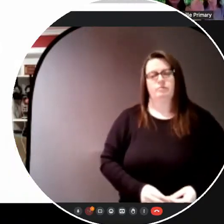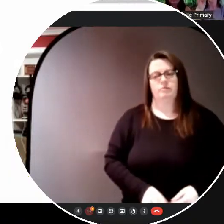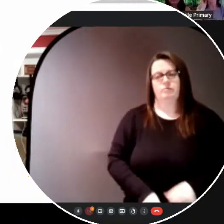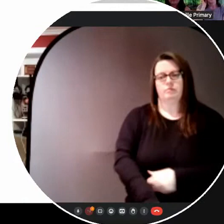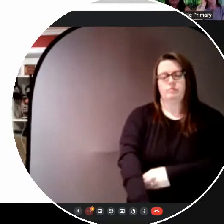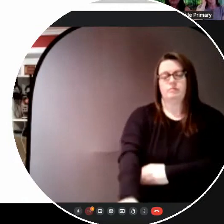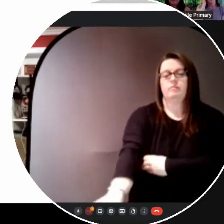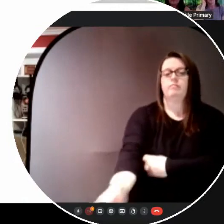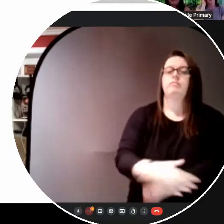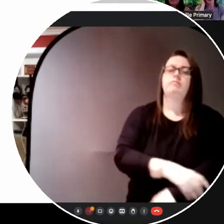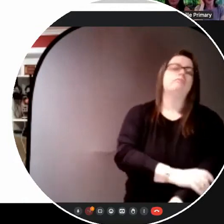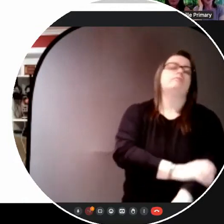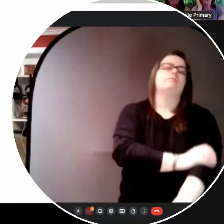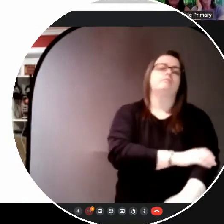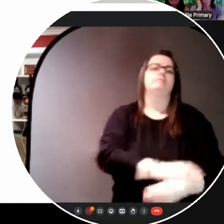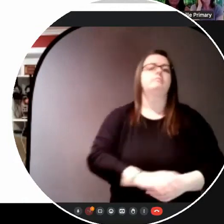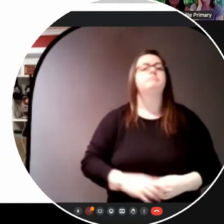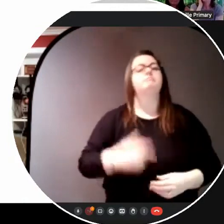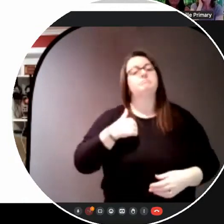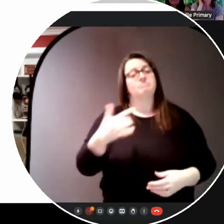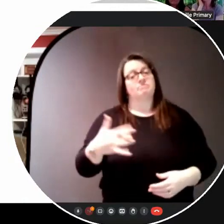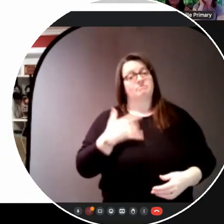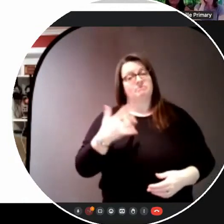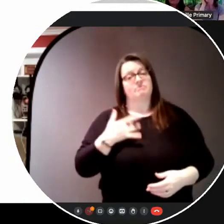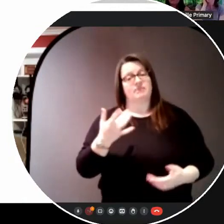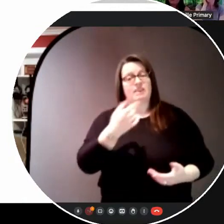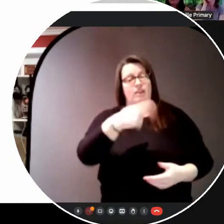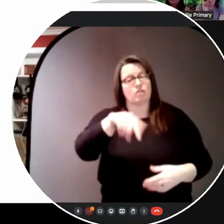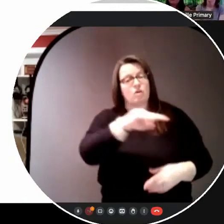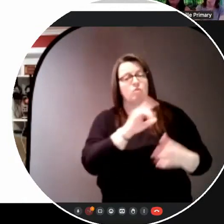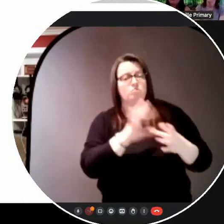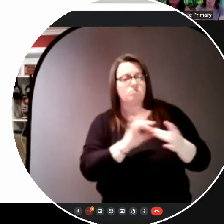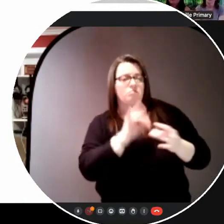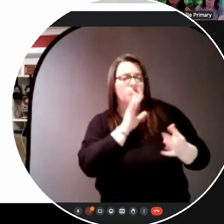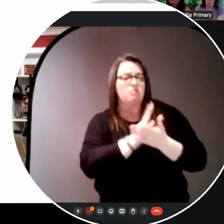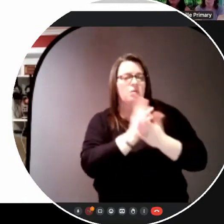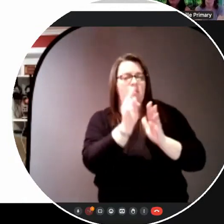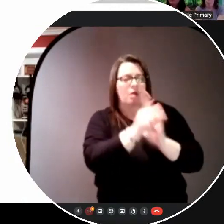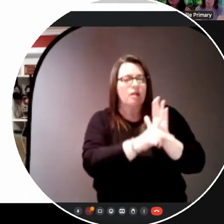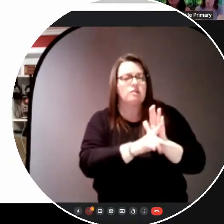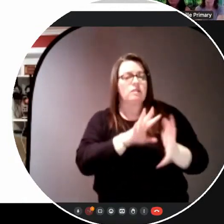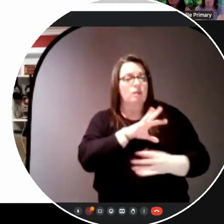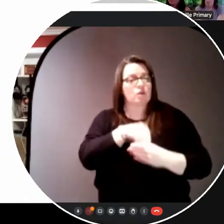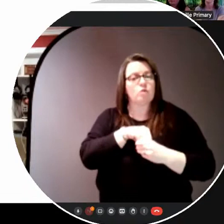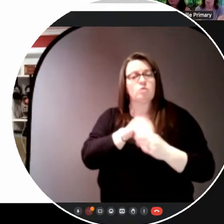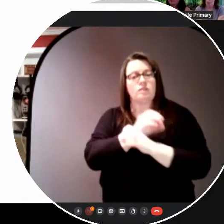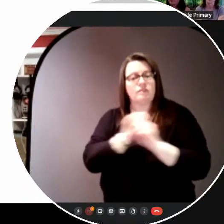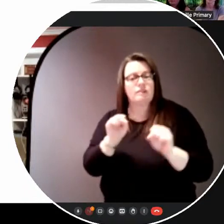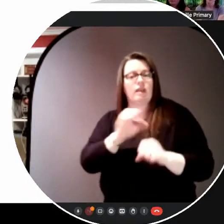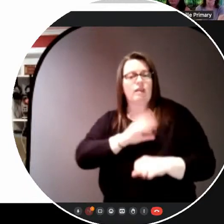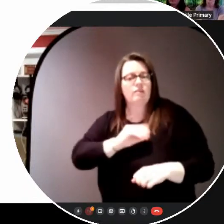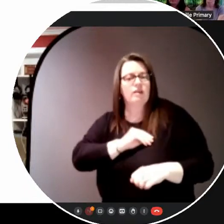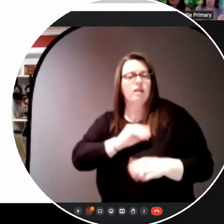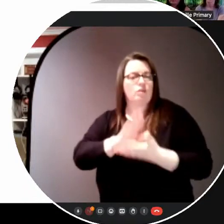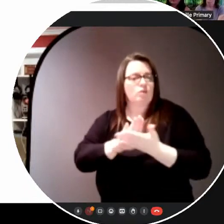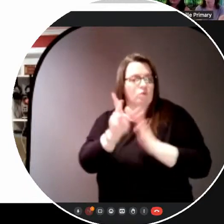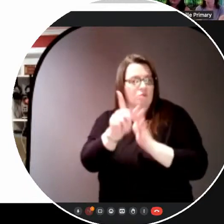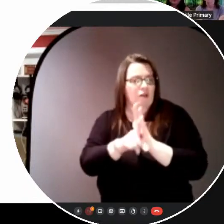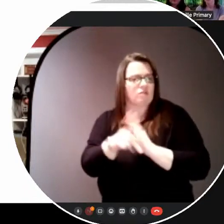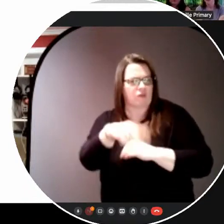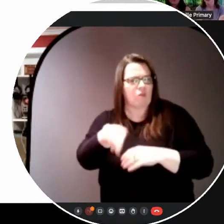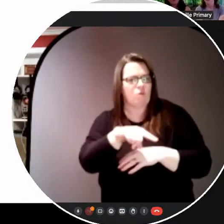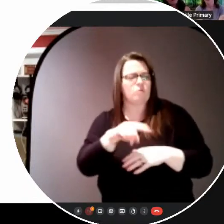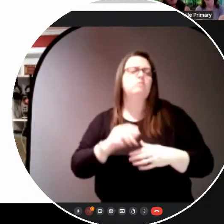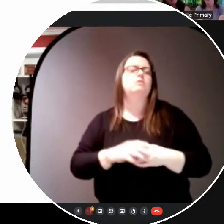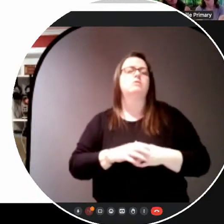I think that, you know, those comments about the policies, the inclusive and safe and caring schools, those